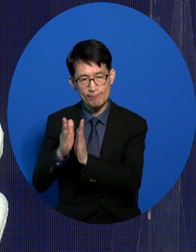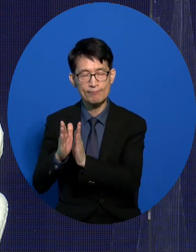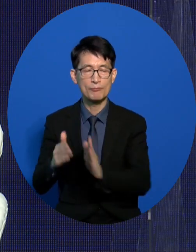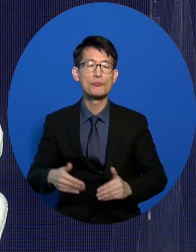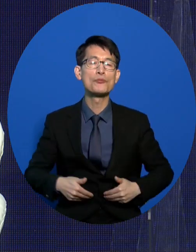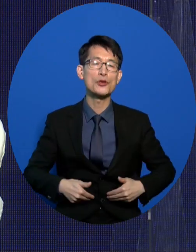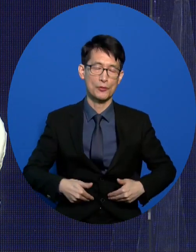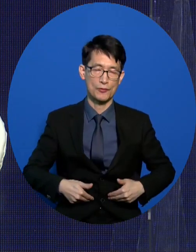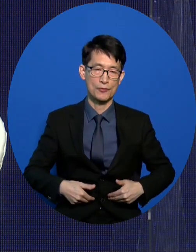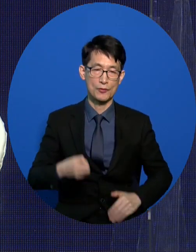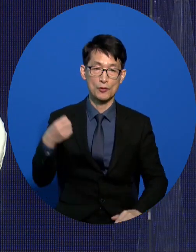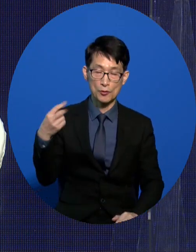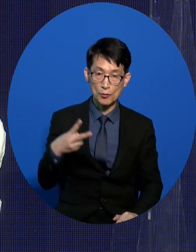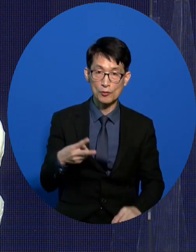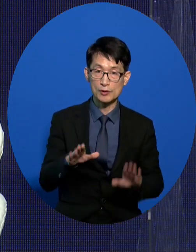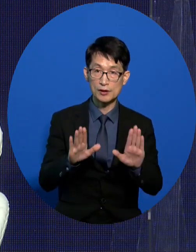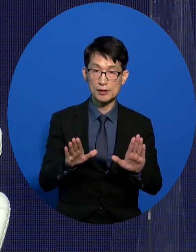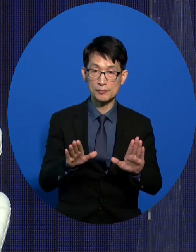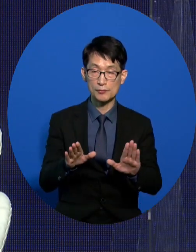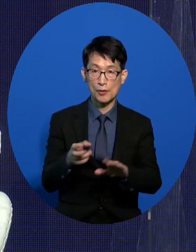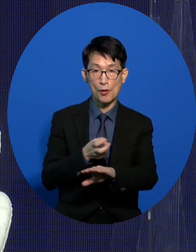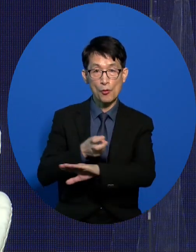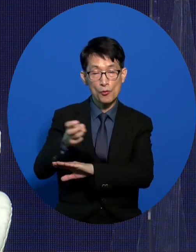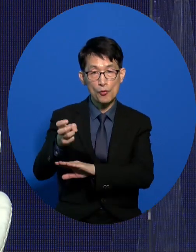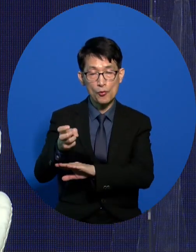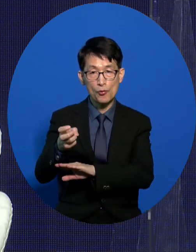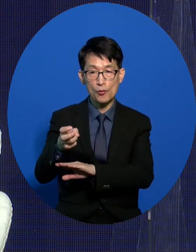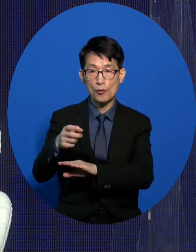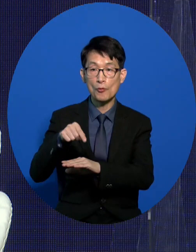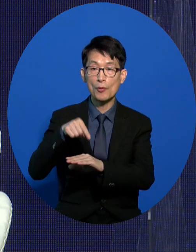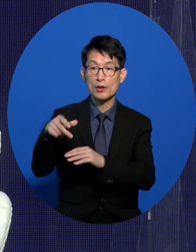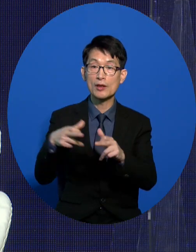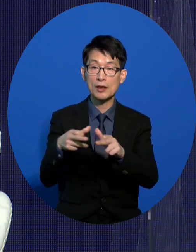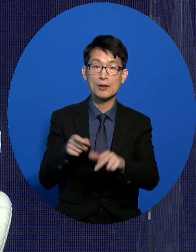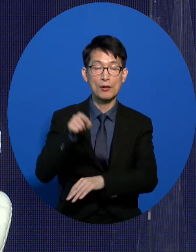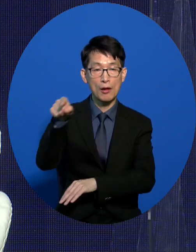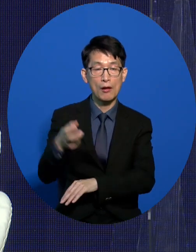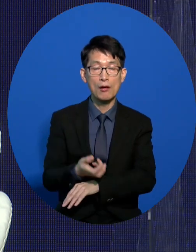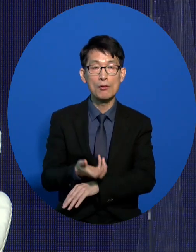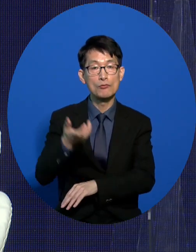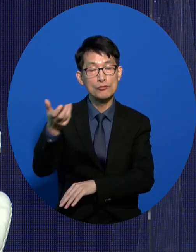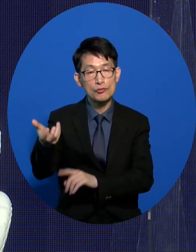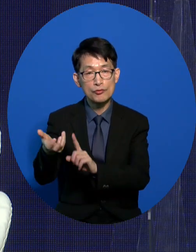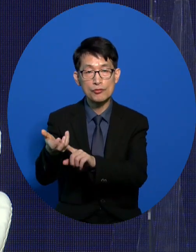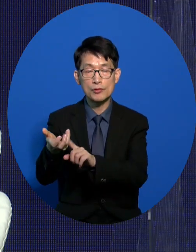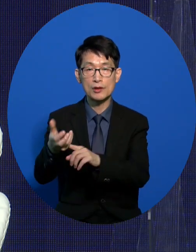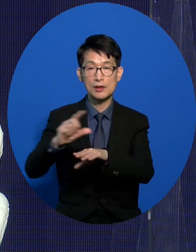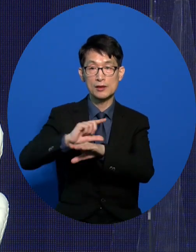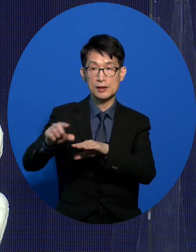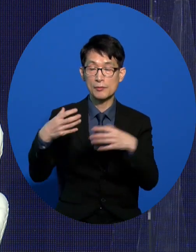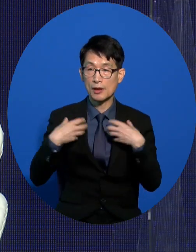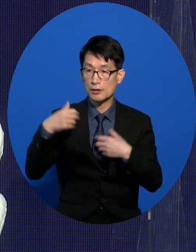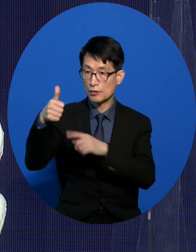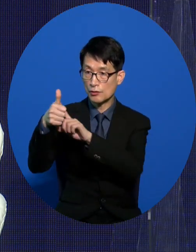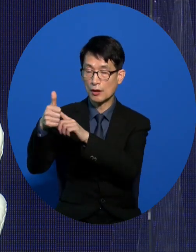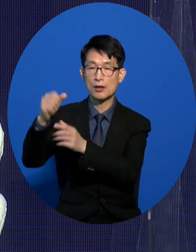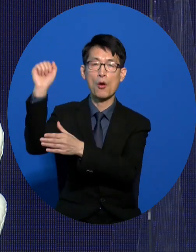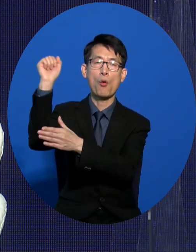is it that the right to mobility issue of the disabled have not taken